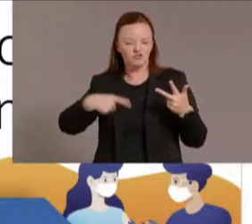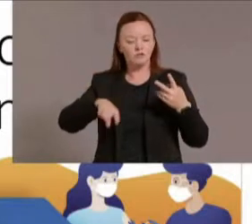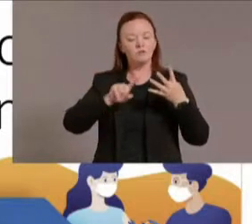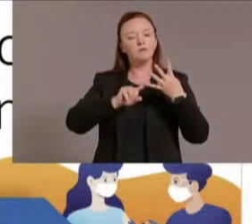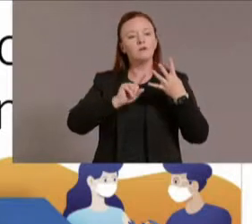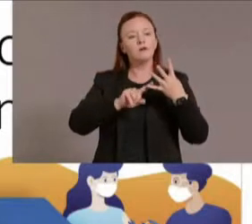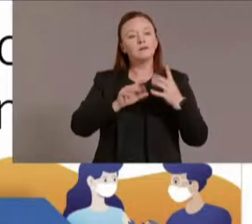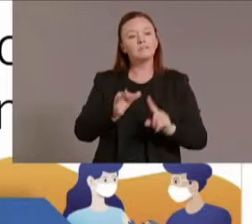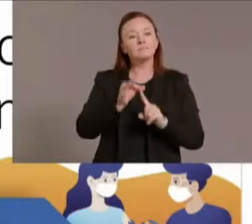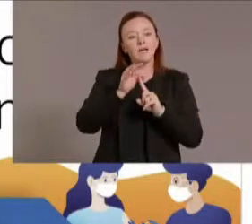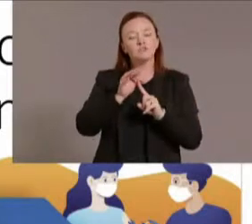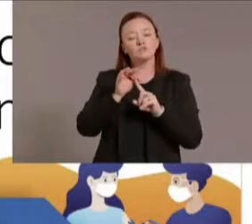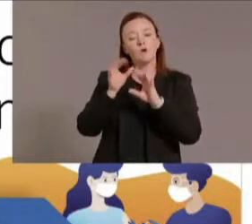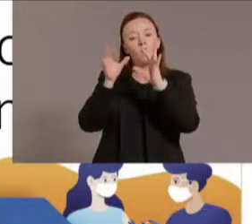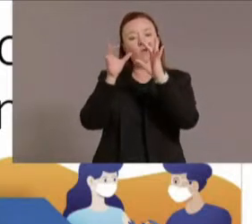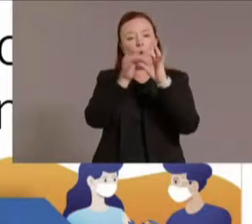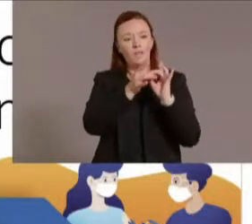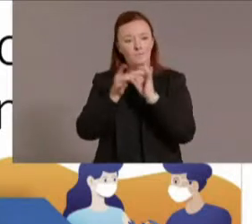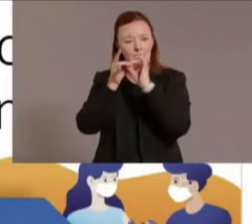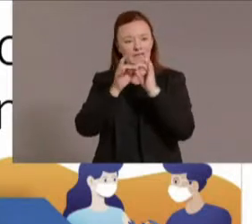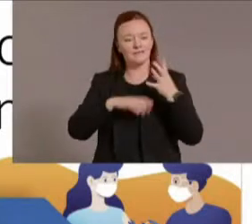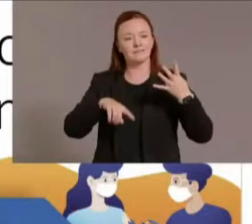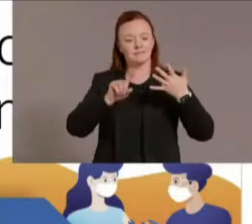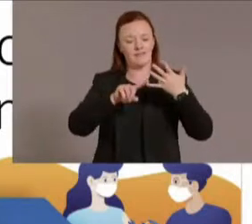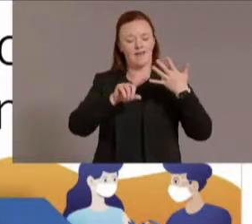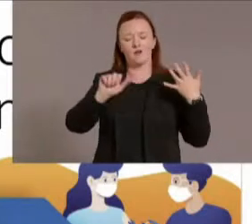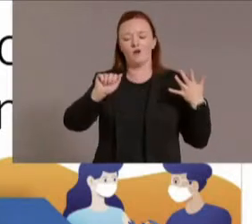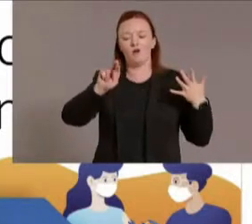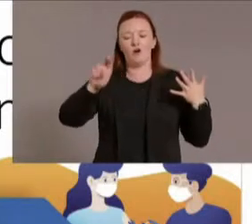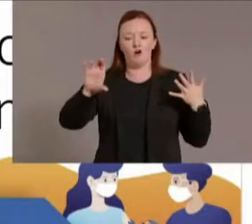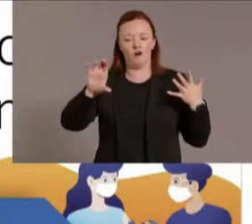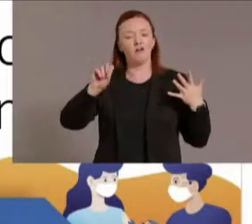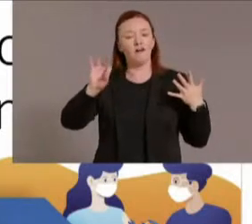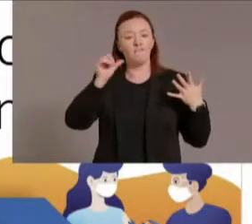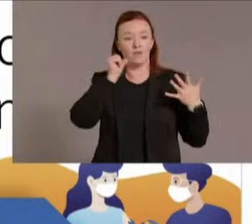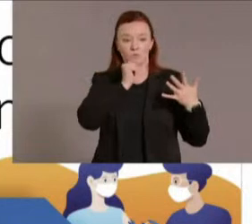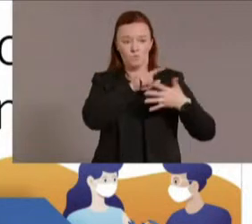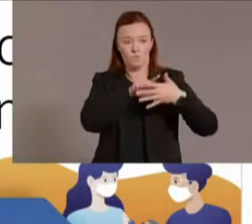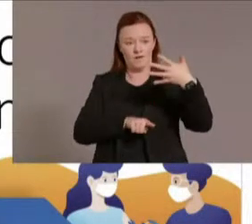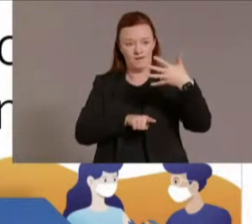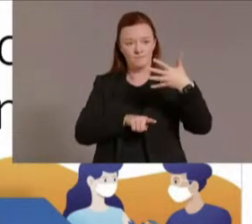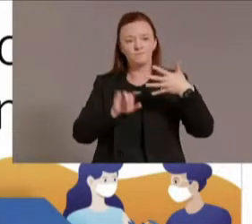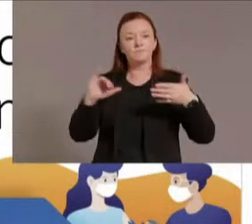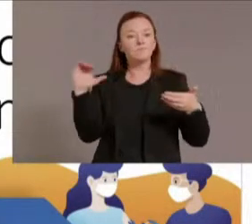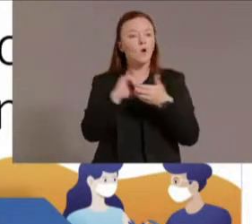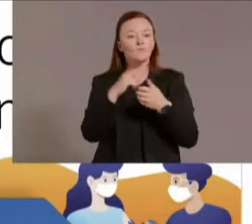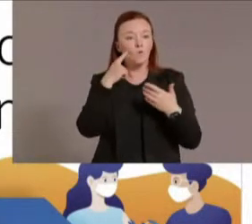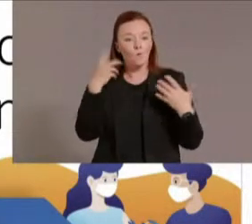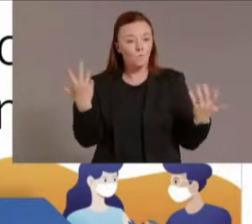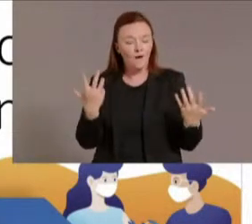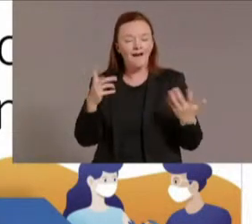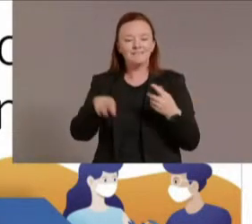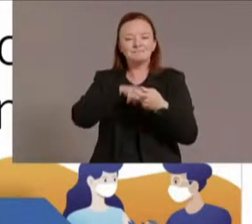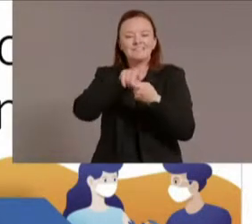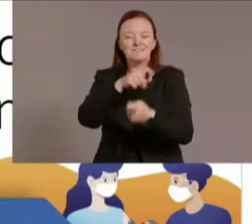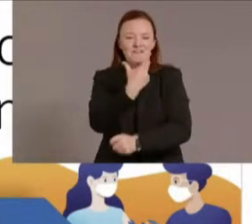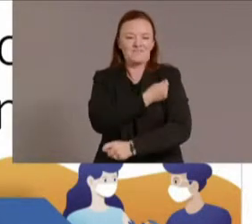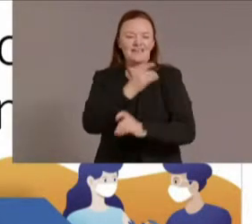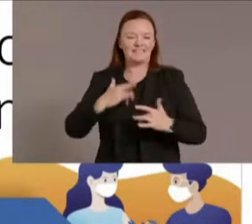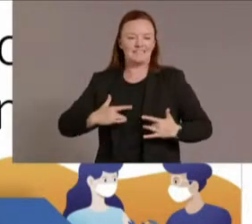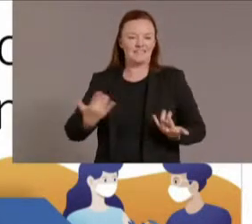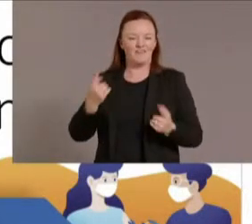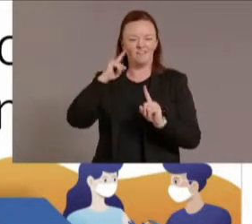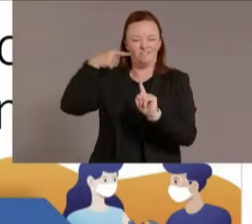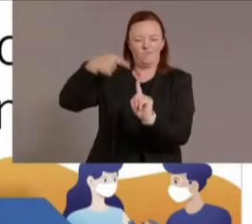of Arizona to offer a vaccine event for our disability community. The weekend of April 10th